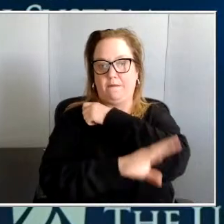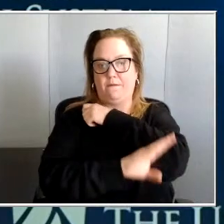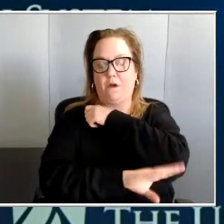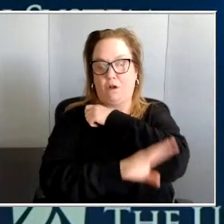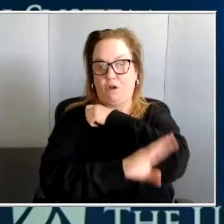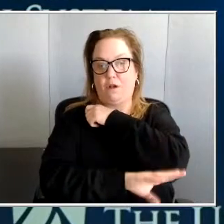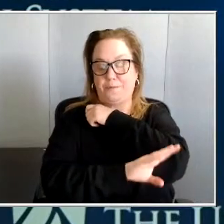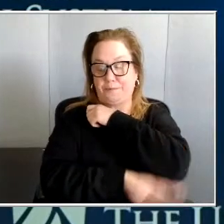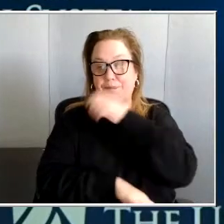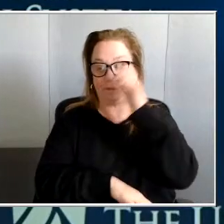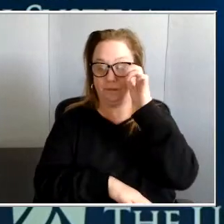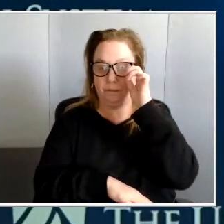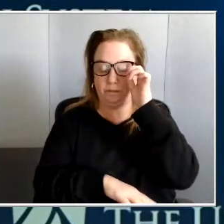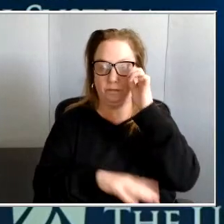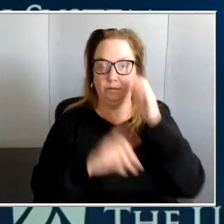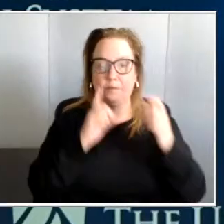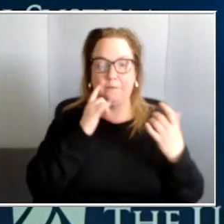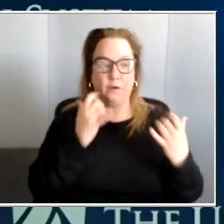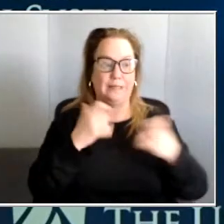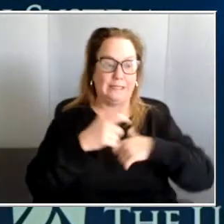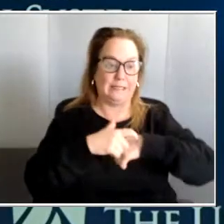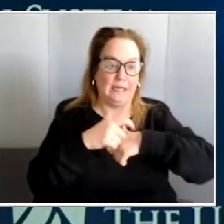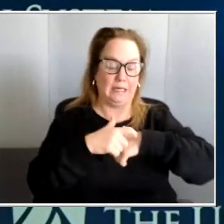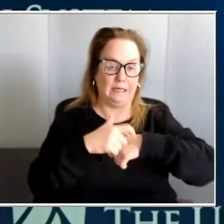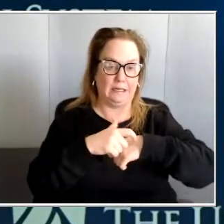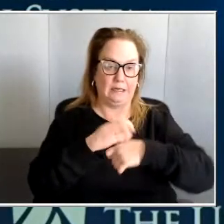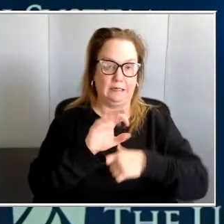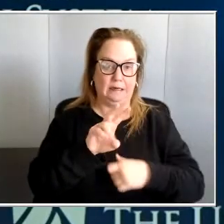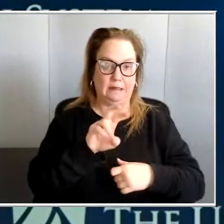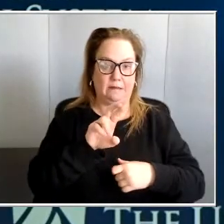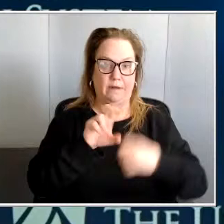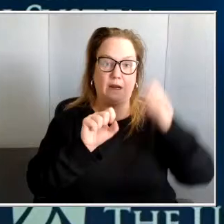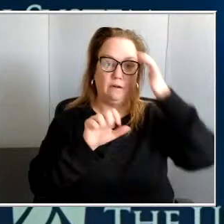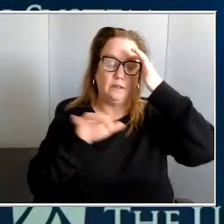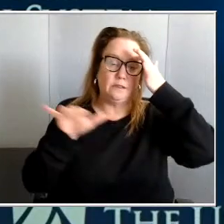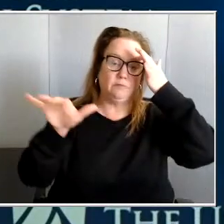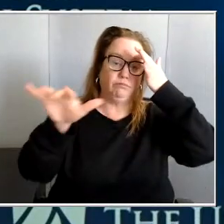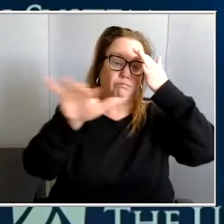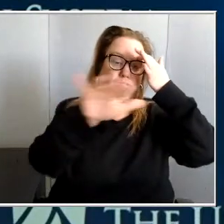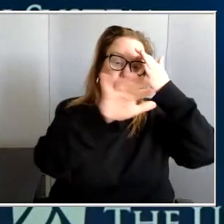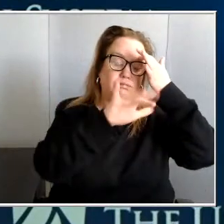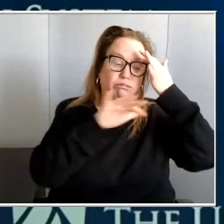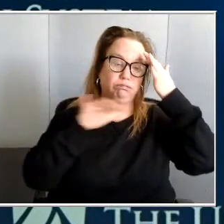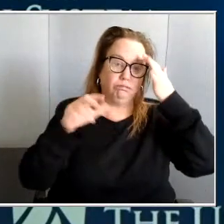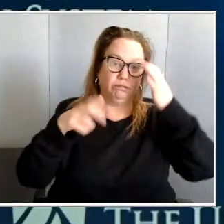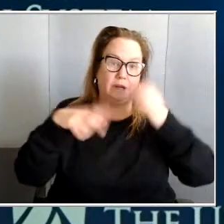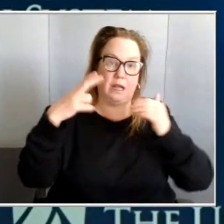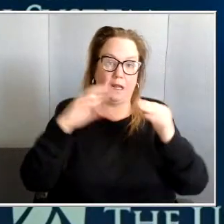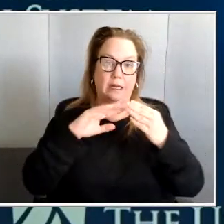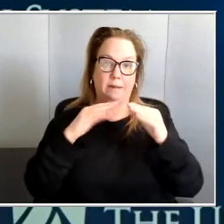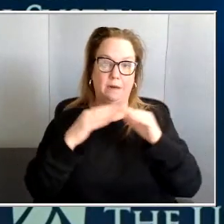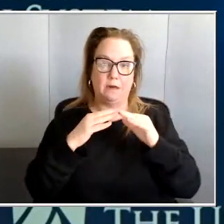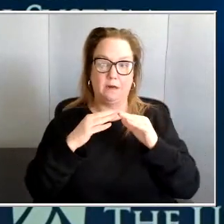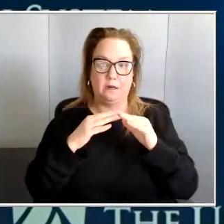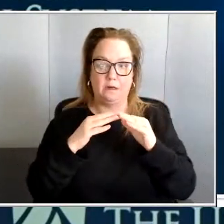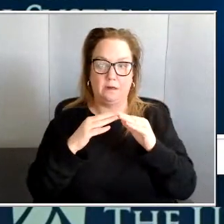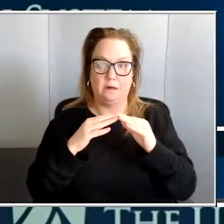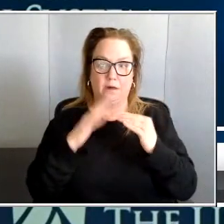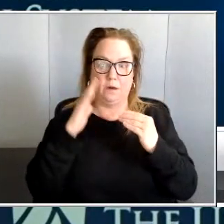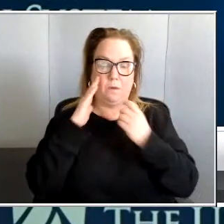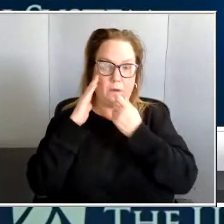But as of this time, the virus still remains out there circulating in fairly high levels. We certainly know